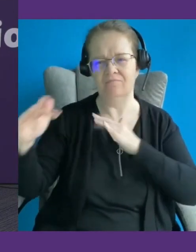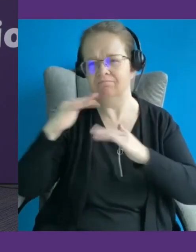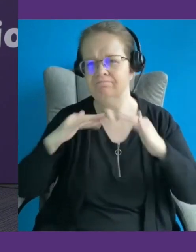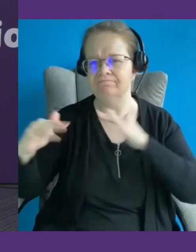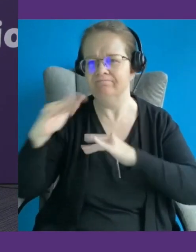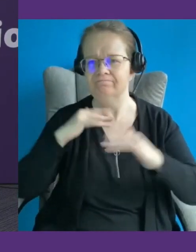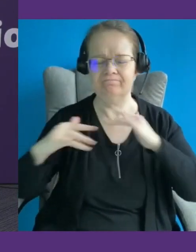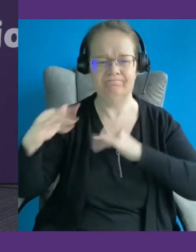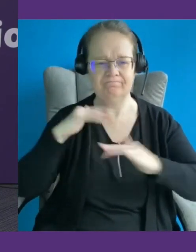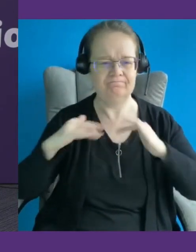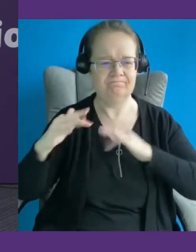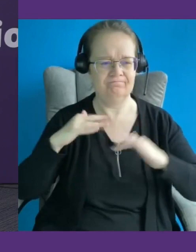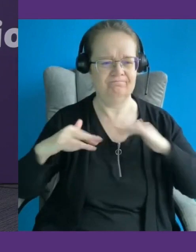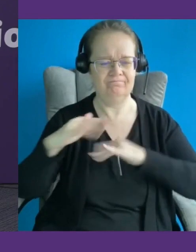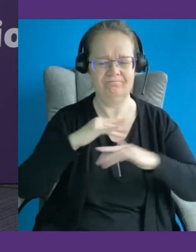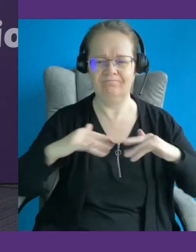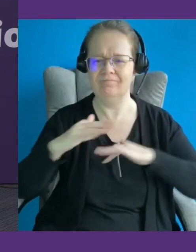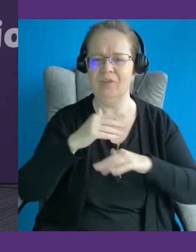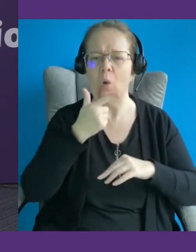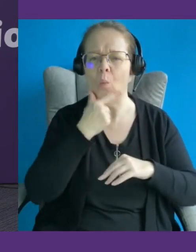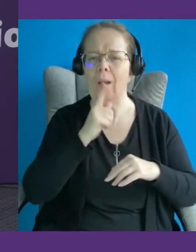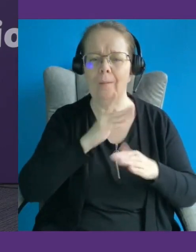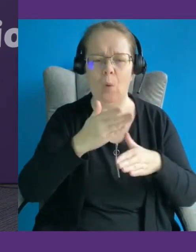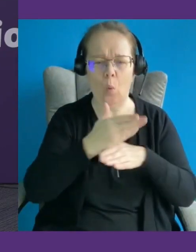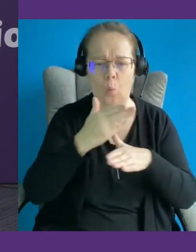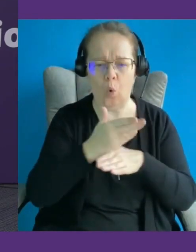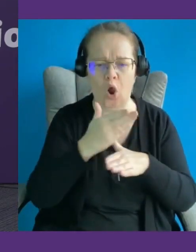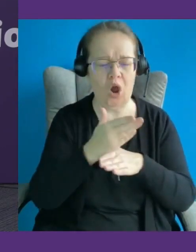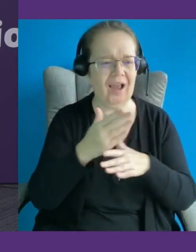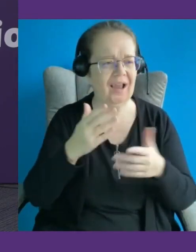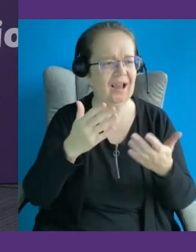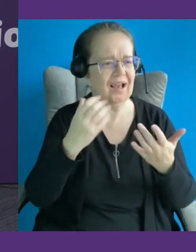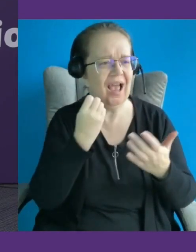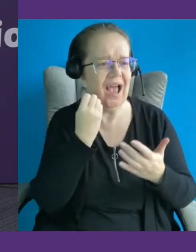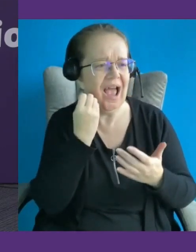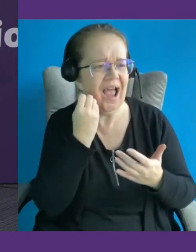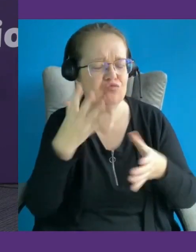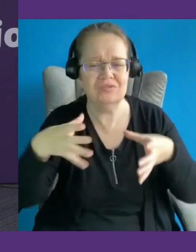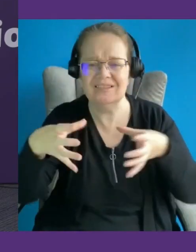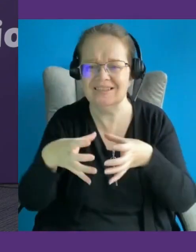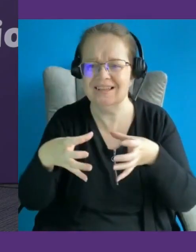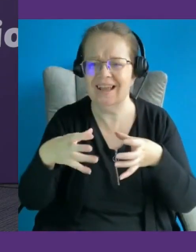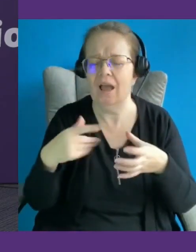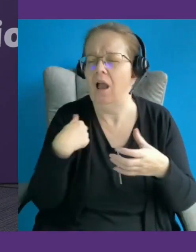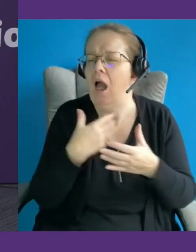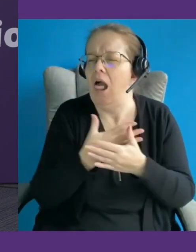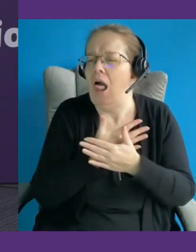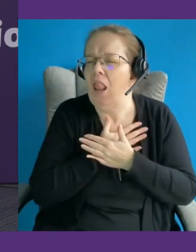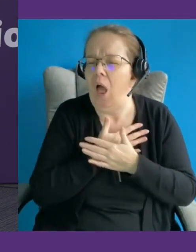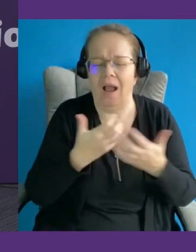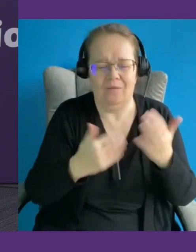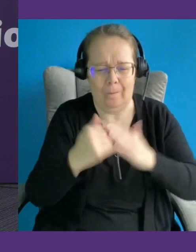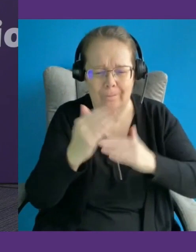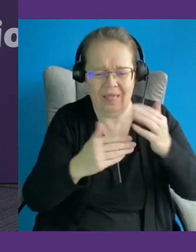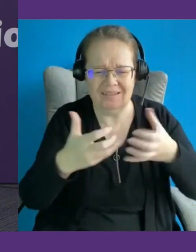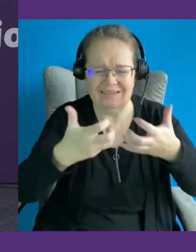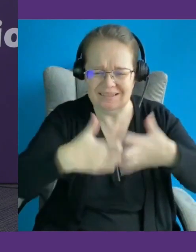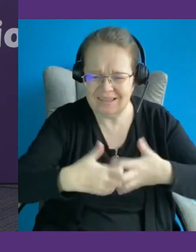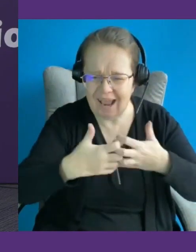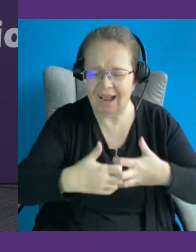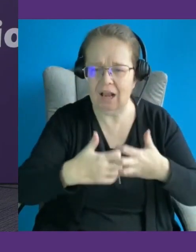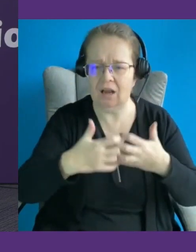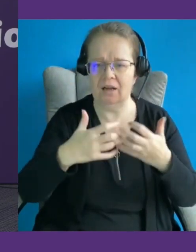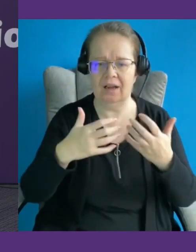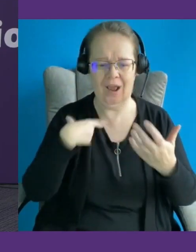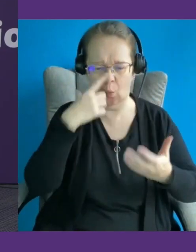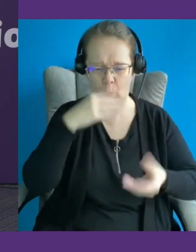things as people are working, in every team. And that's one of the things I love. By building the technology, we can then create